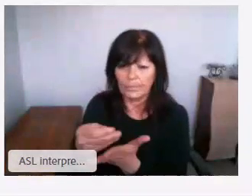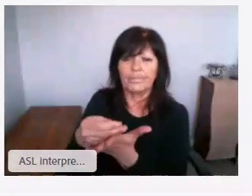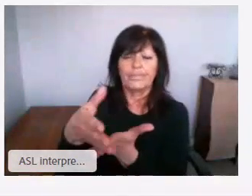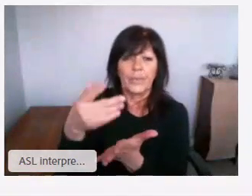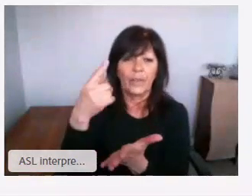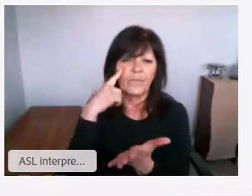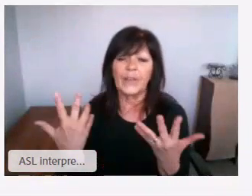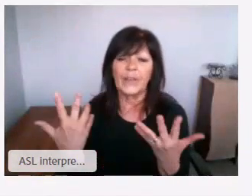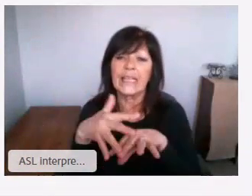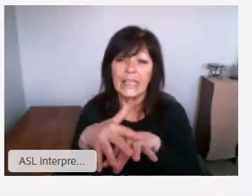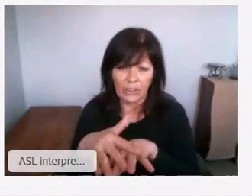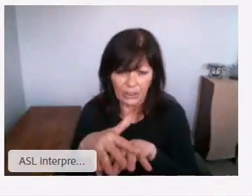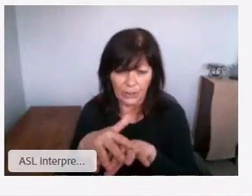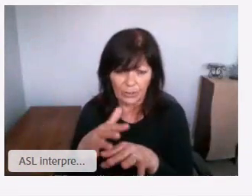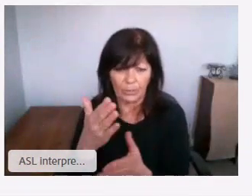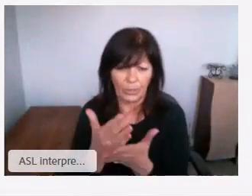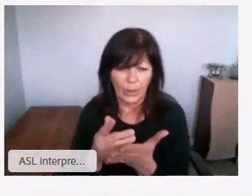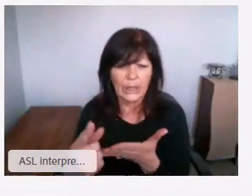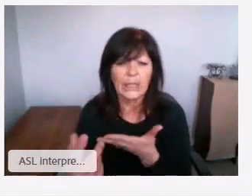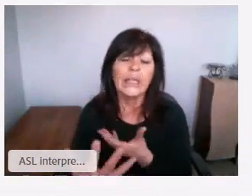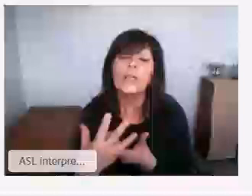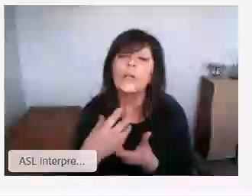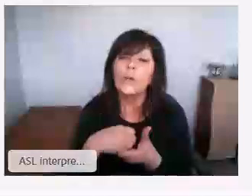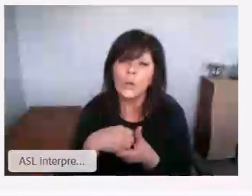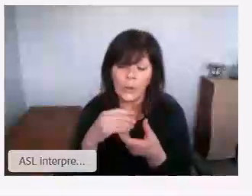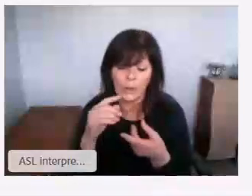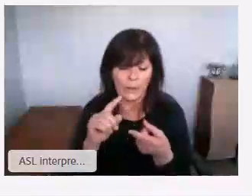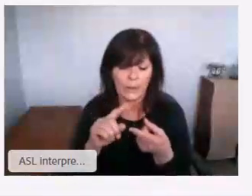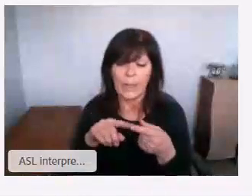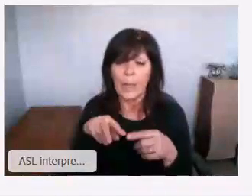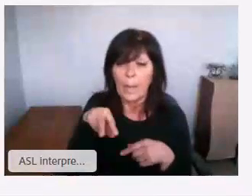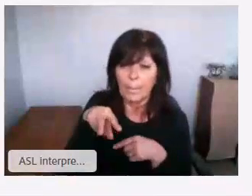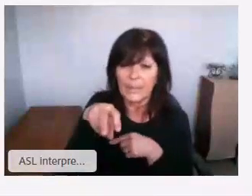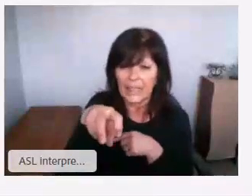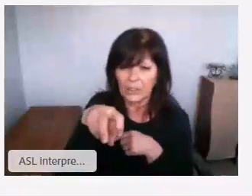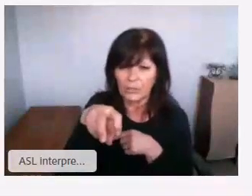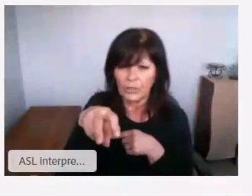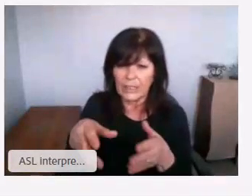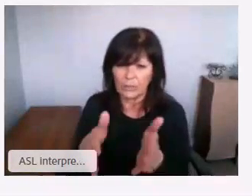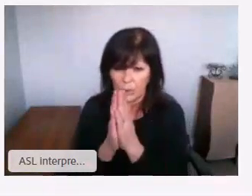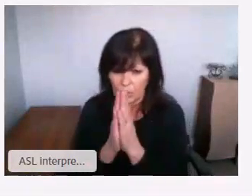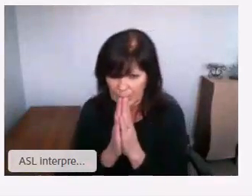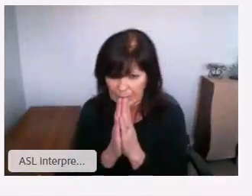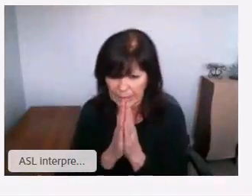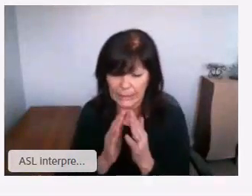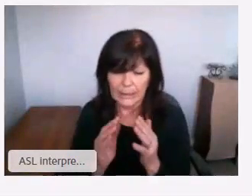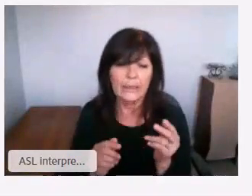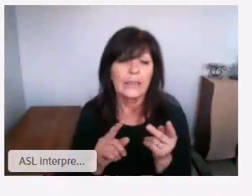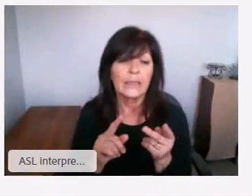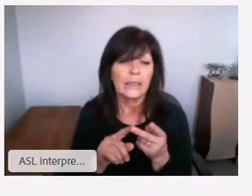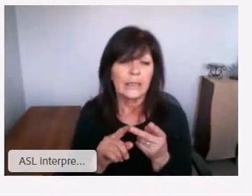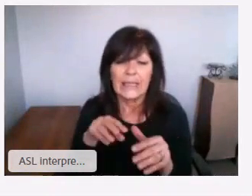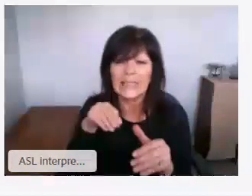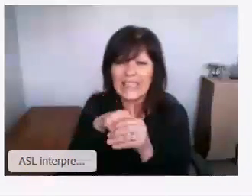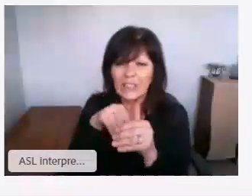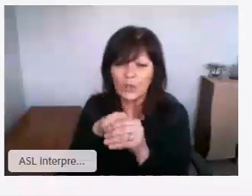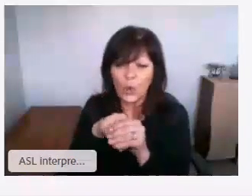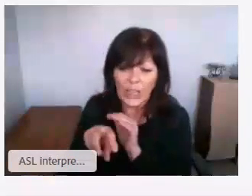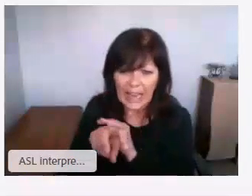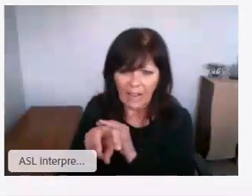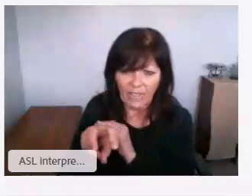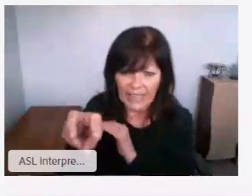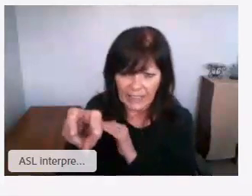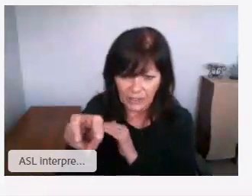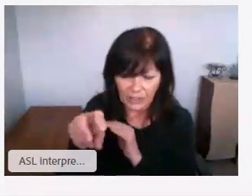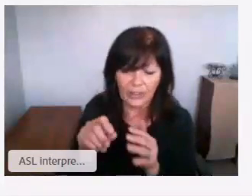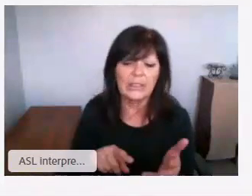integration elements. This included the pedestrian crossing request, the indoor navigation system and